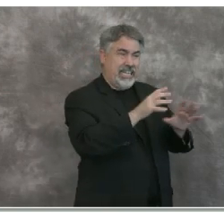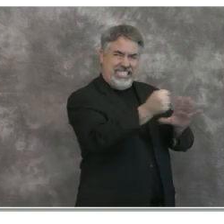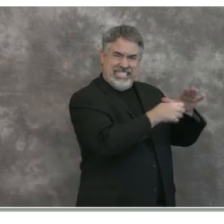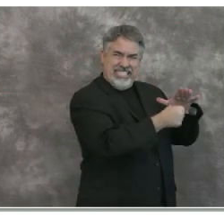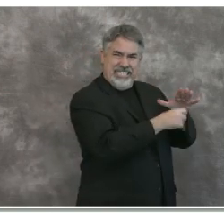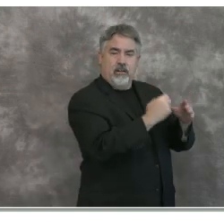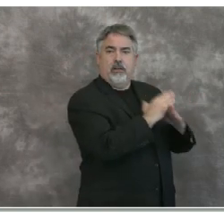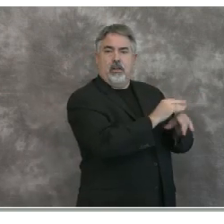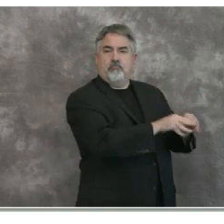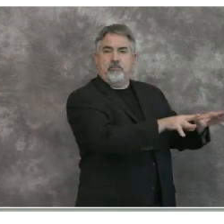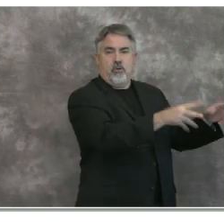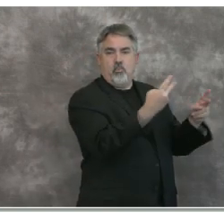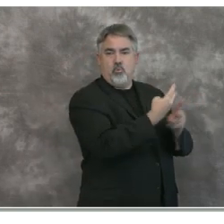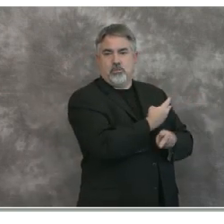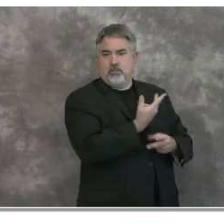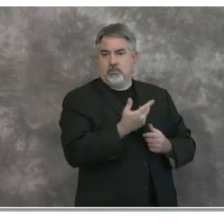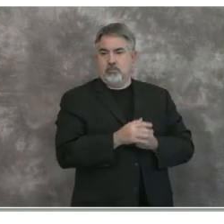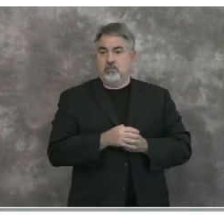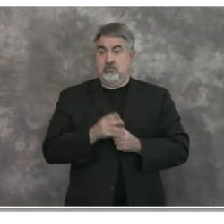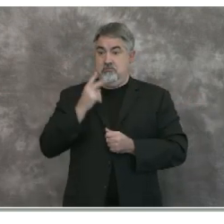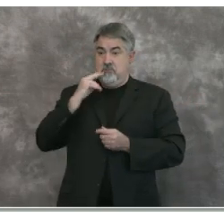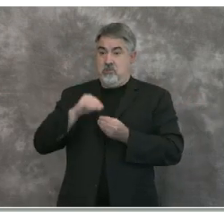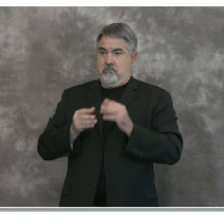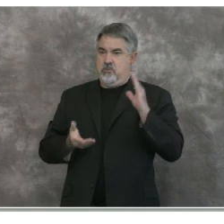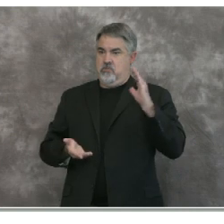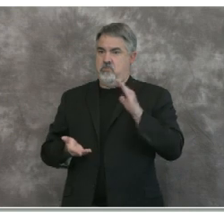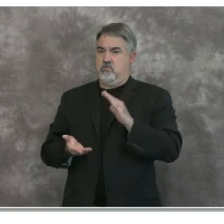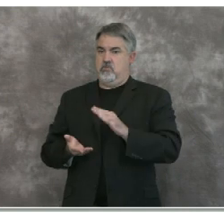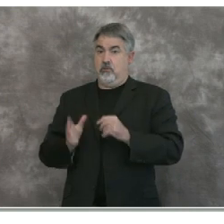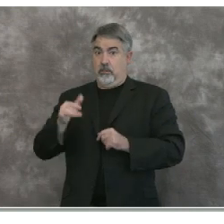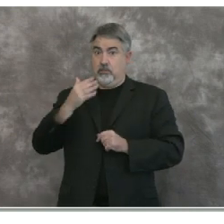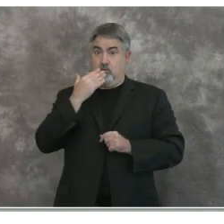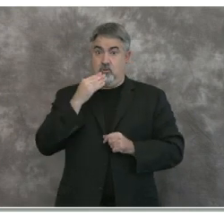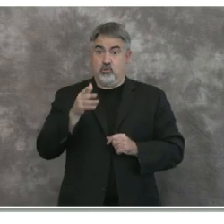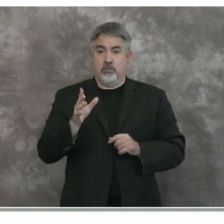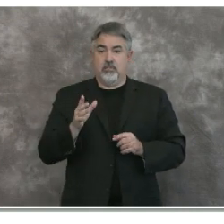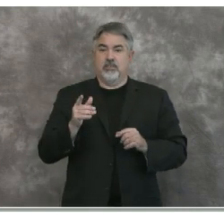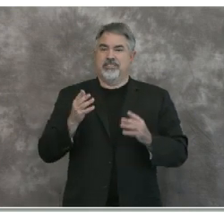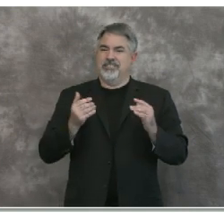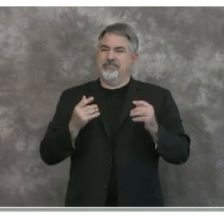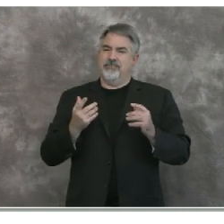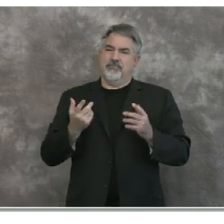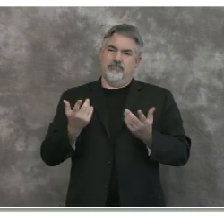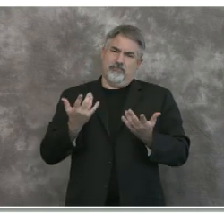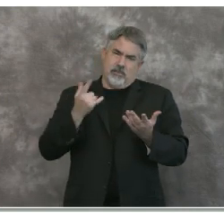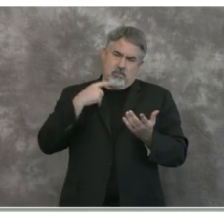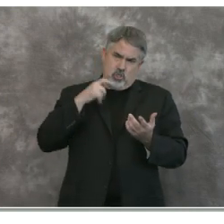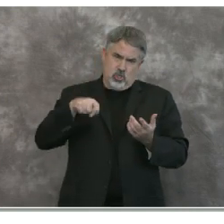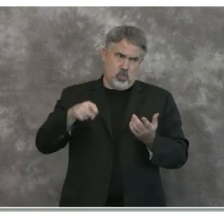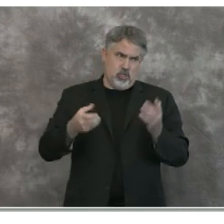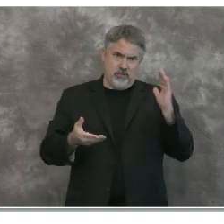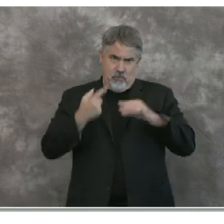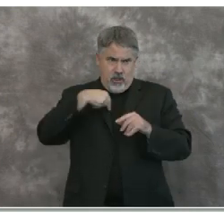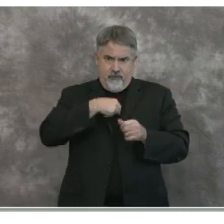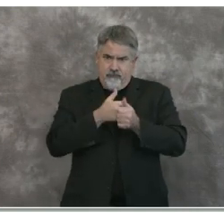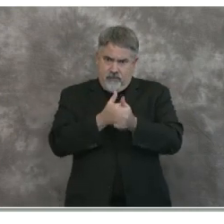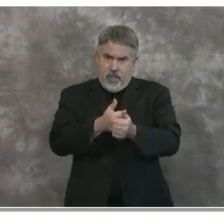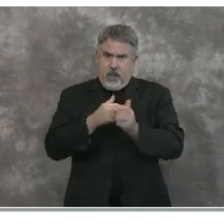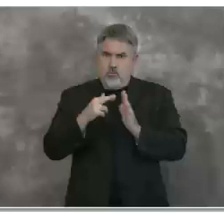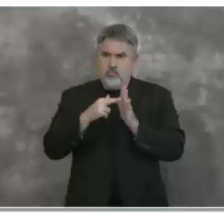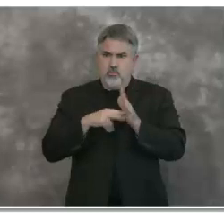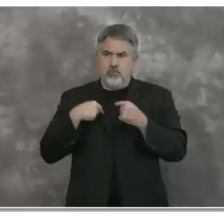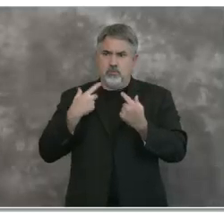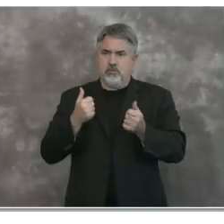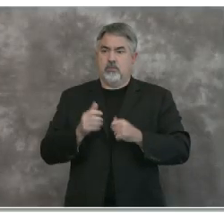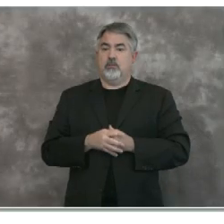so continuing to see this go down is good, but is also expected as the testing goes up. Next slide is